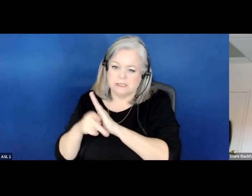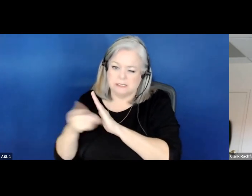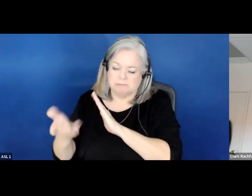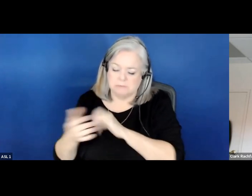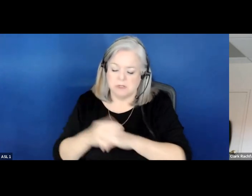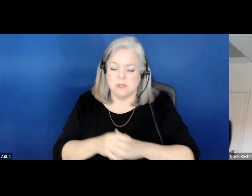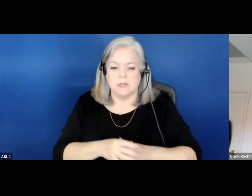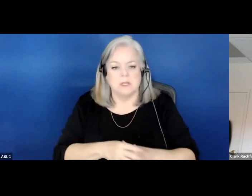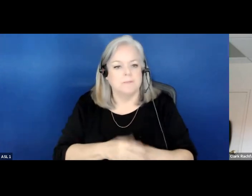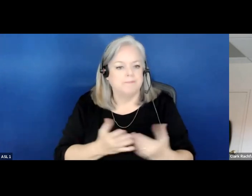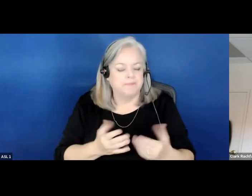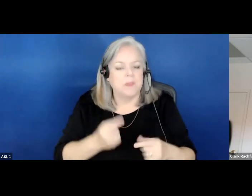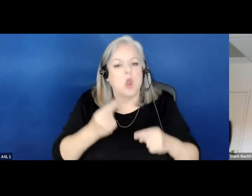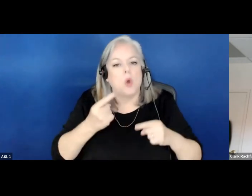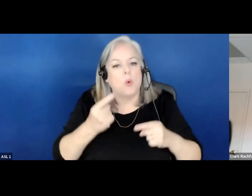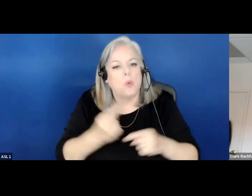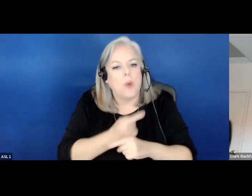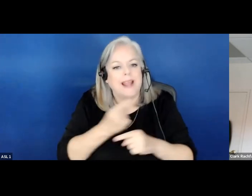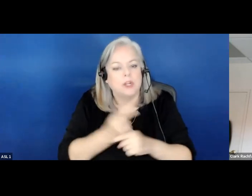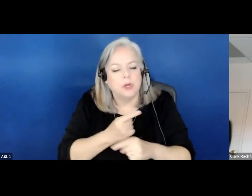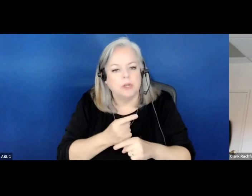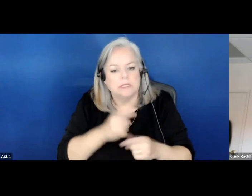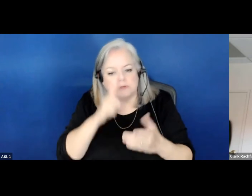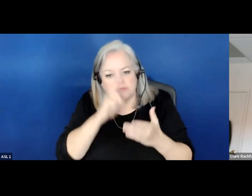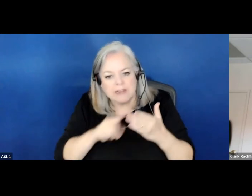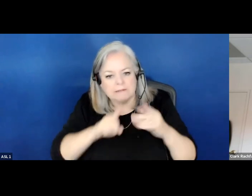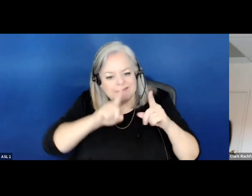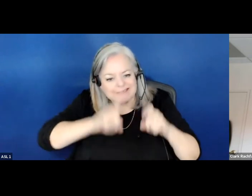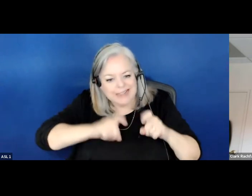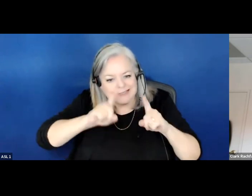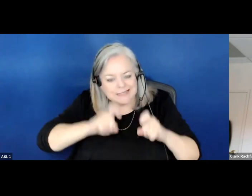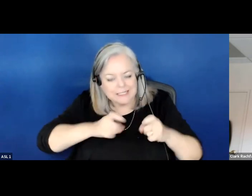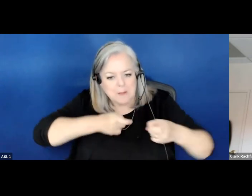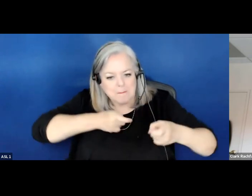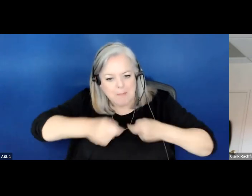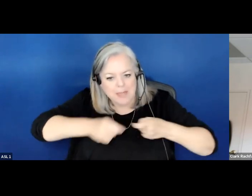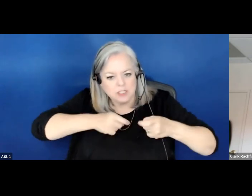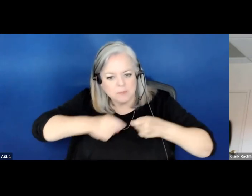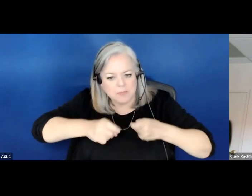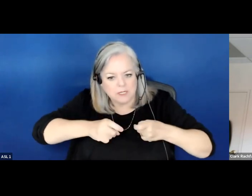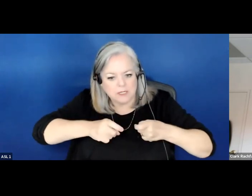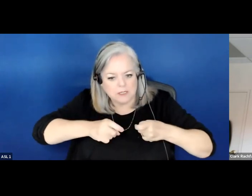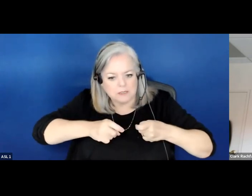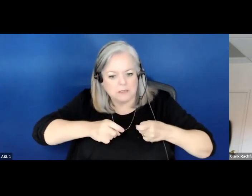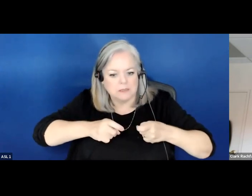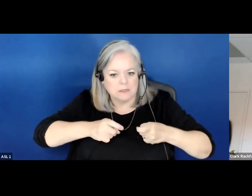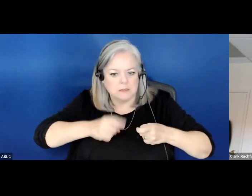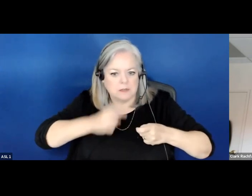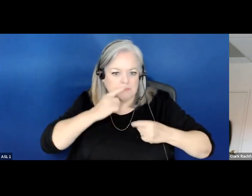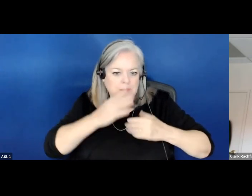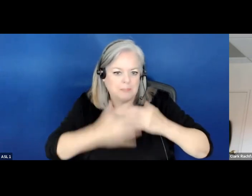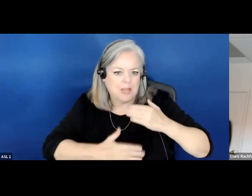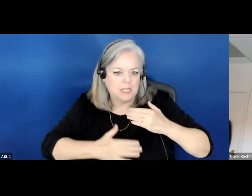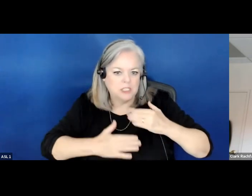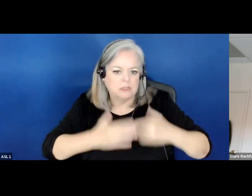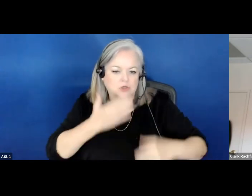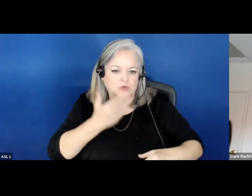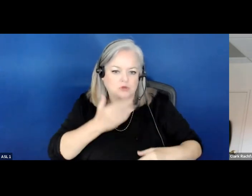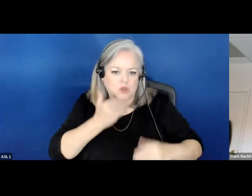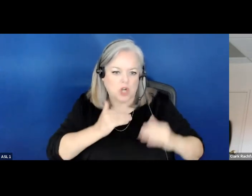Regular monitoring, testing, and management of one's blood sugar levels.